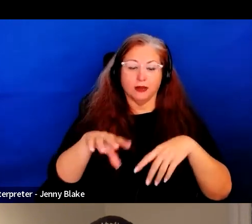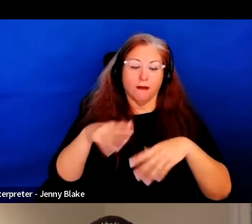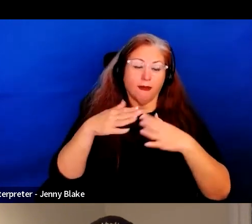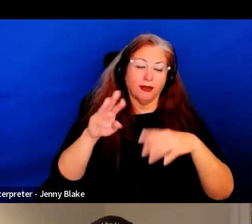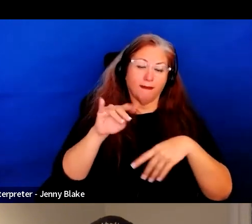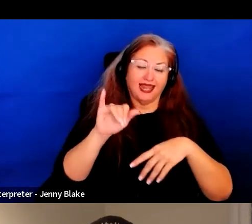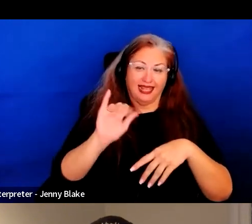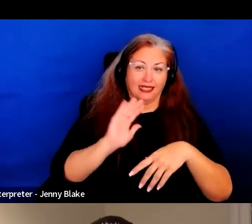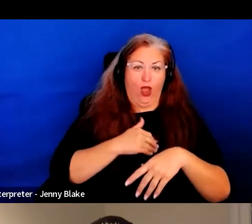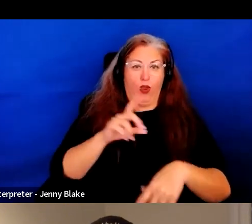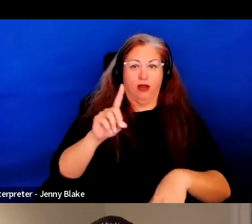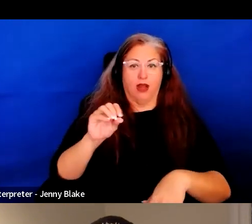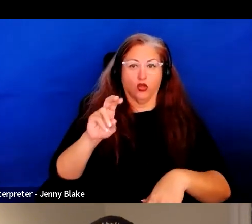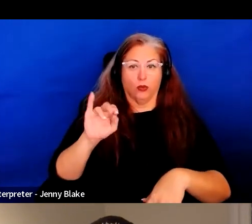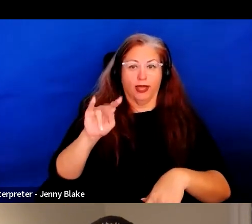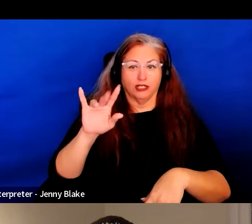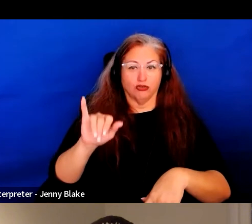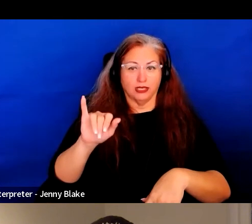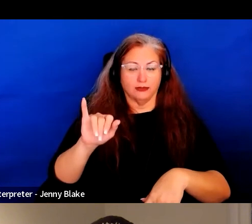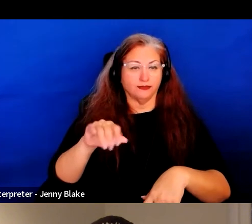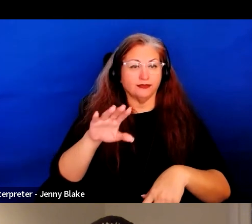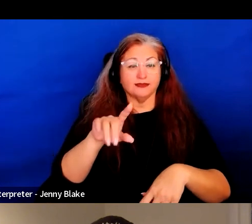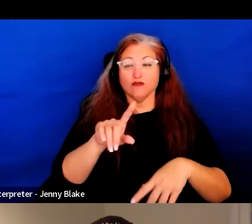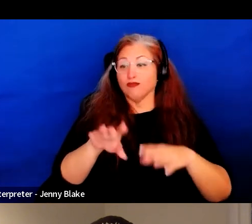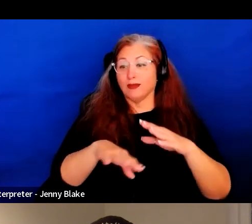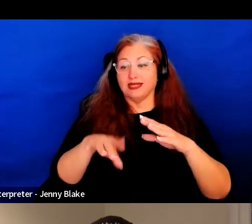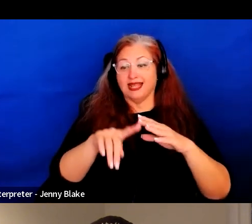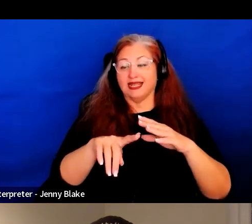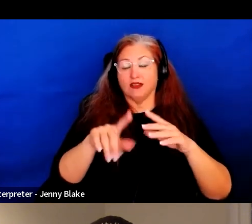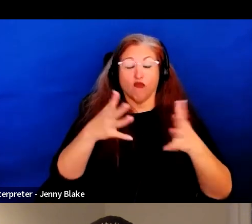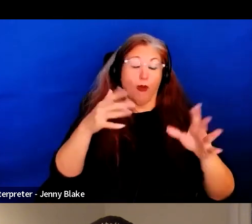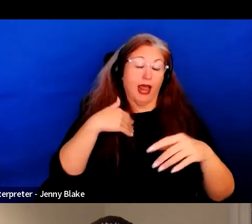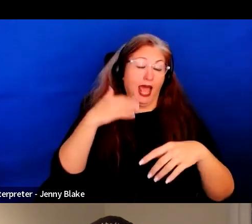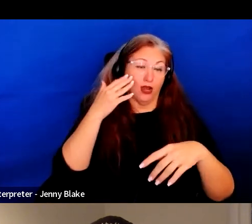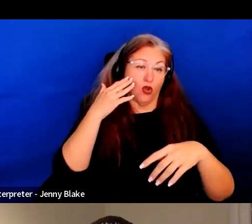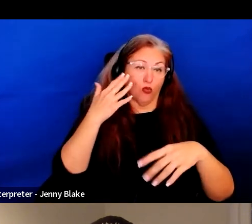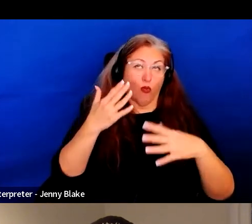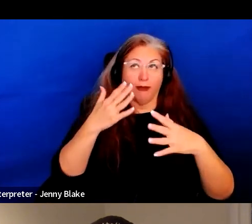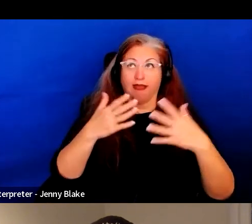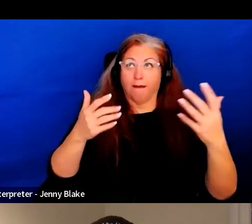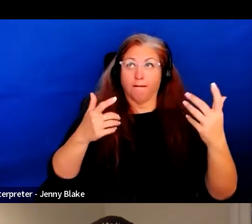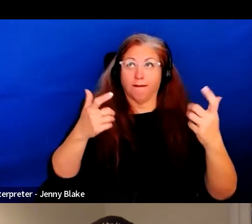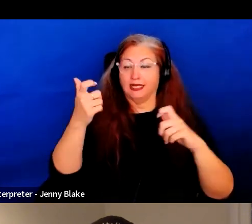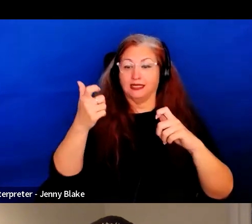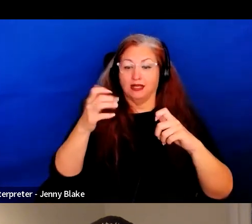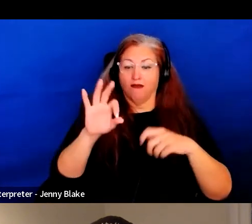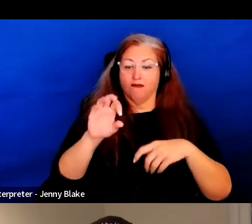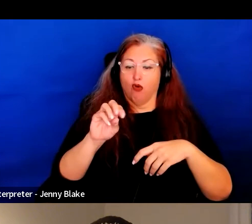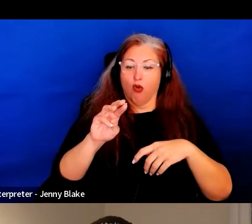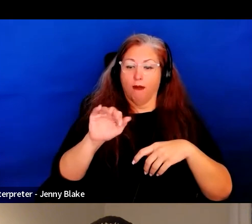our documentary. And, you know, and also it's basically the biggest, as far as I know, it's probably the biggest format where you actually